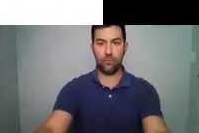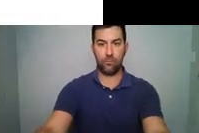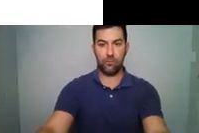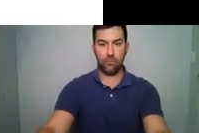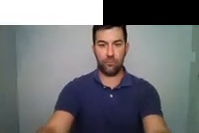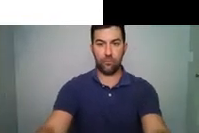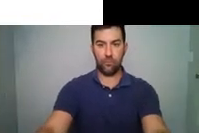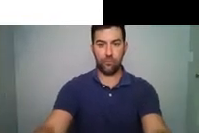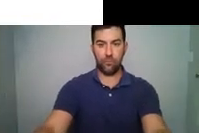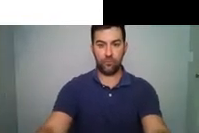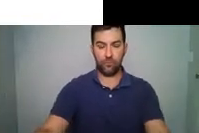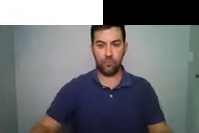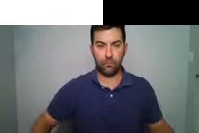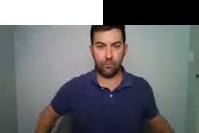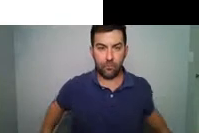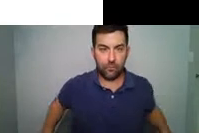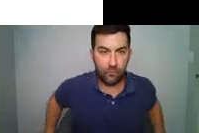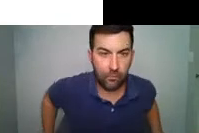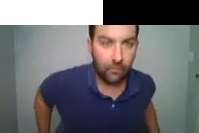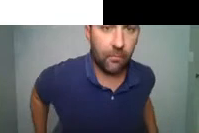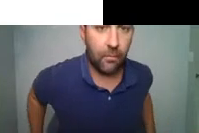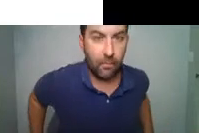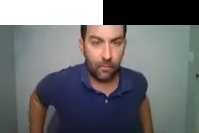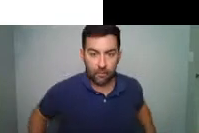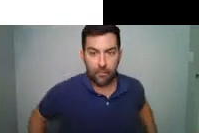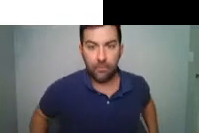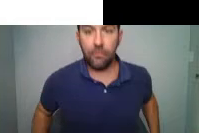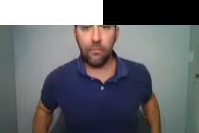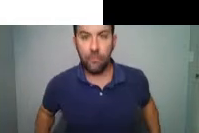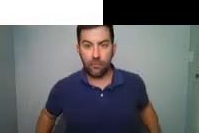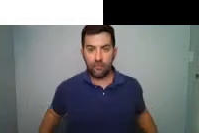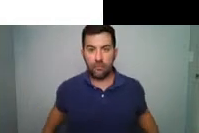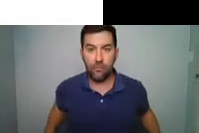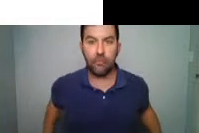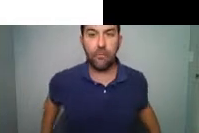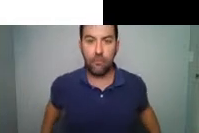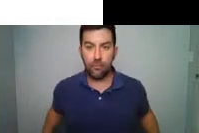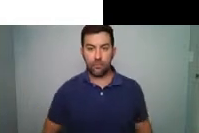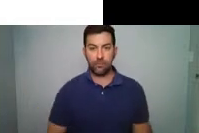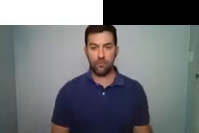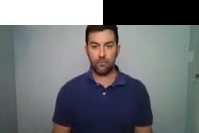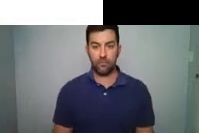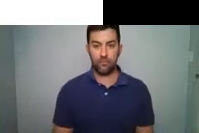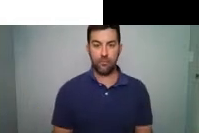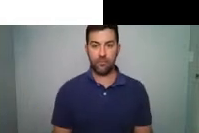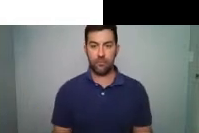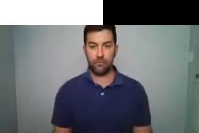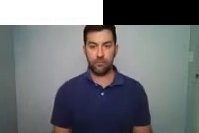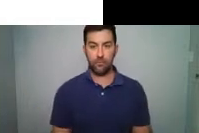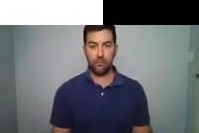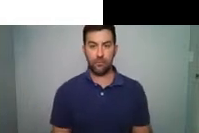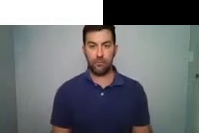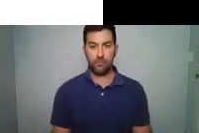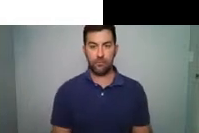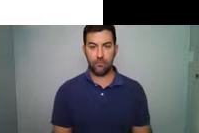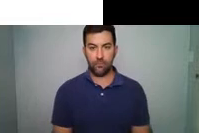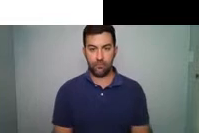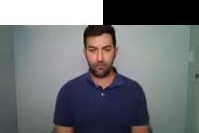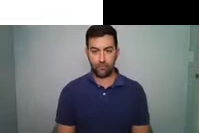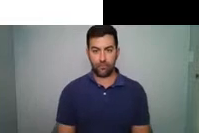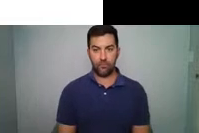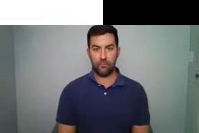pilot some bike lockers and some other locations throughout our system. And so this will be something that